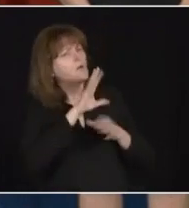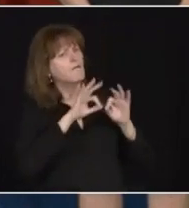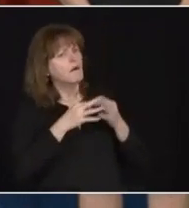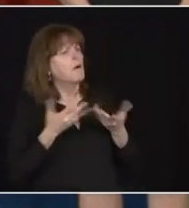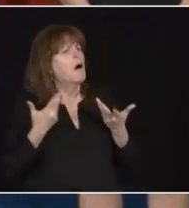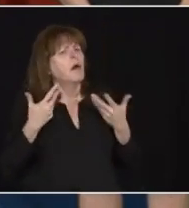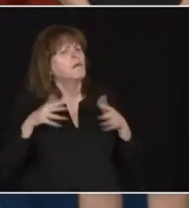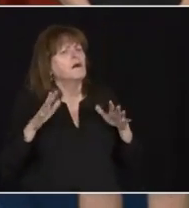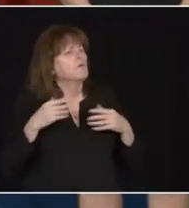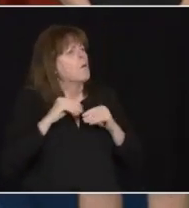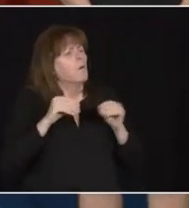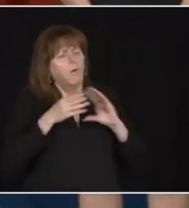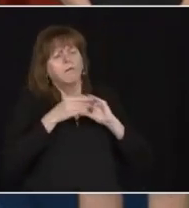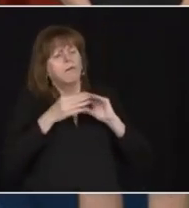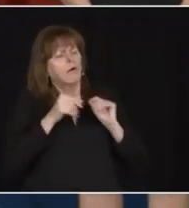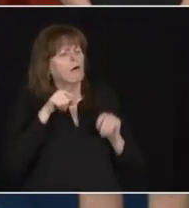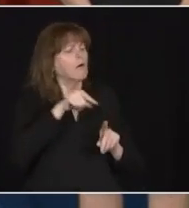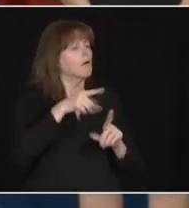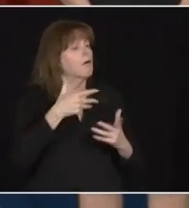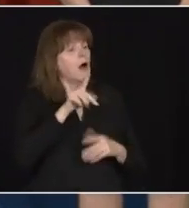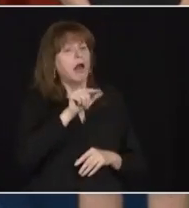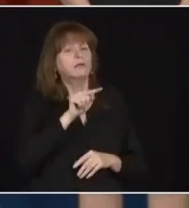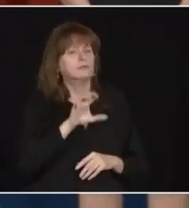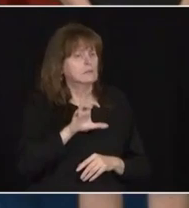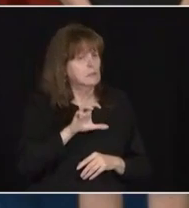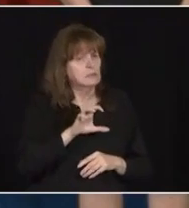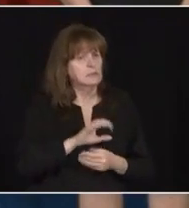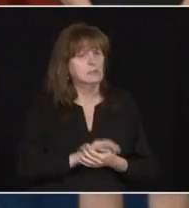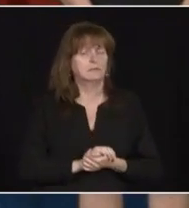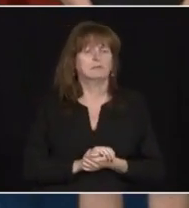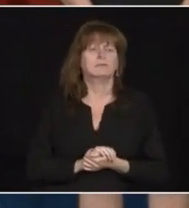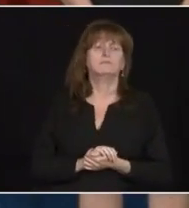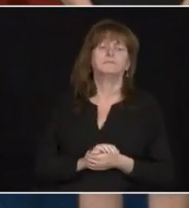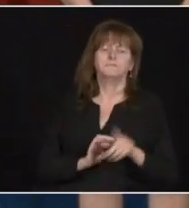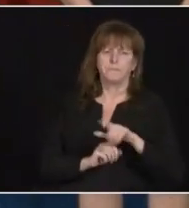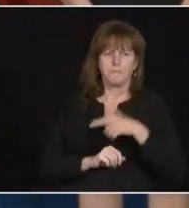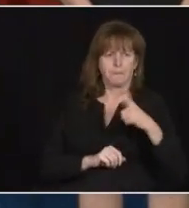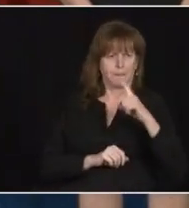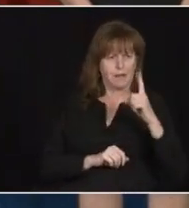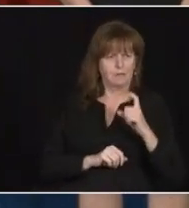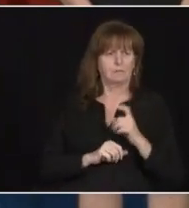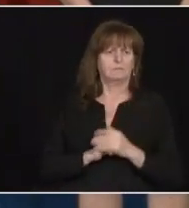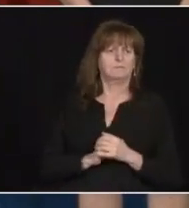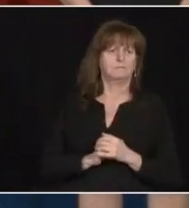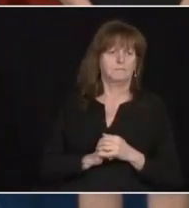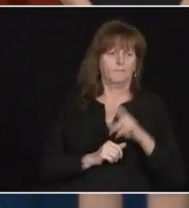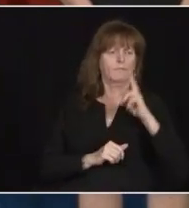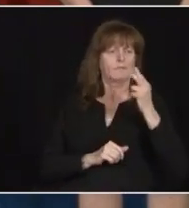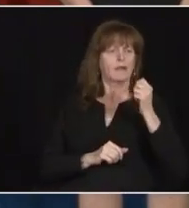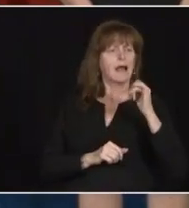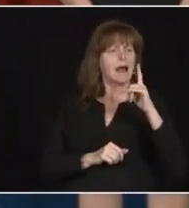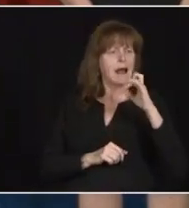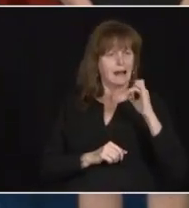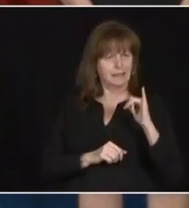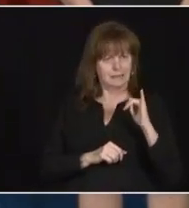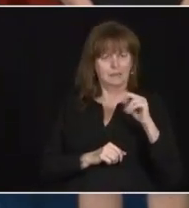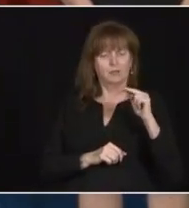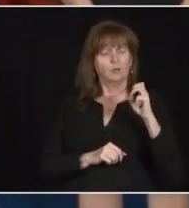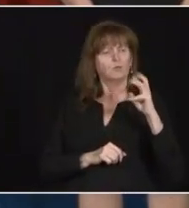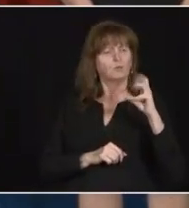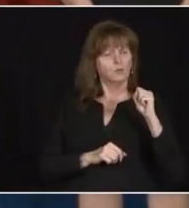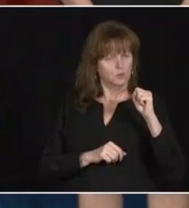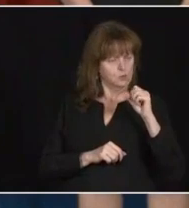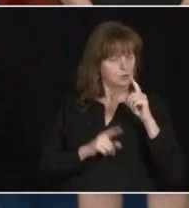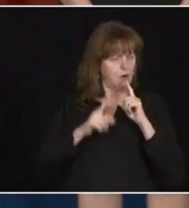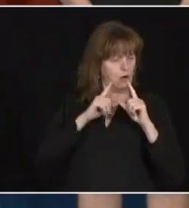question. Next question comes from Haley Cooper from News Talk 1010. Please go ahead. Hi, my first